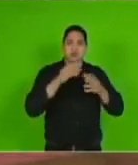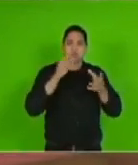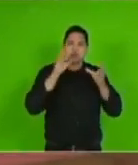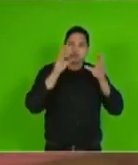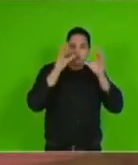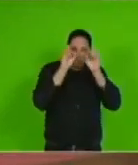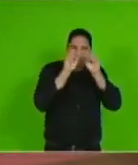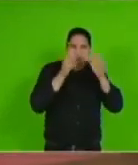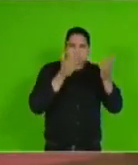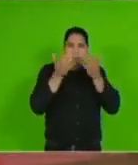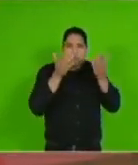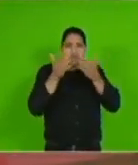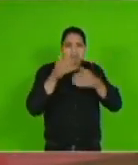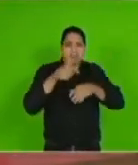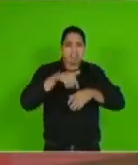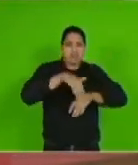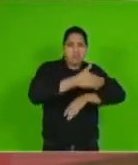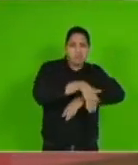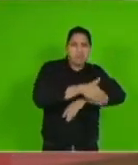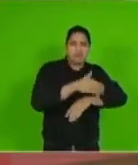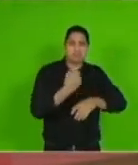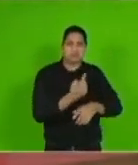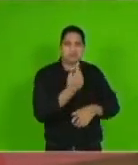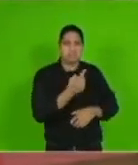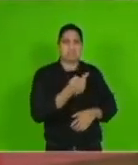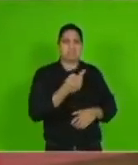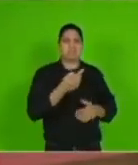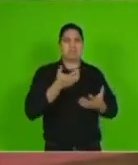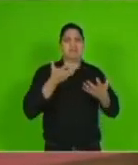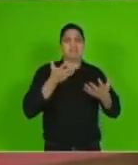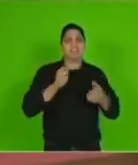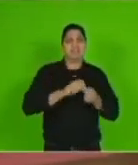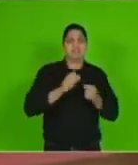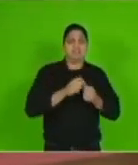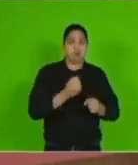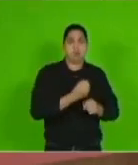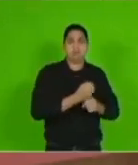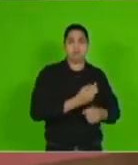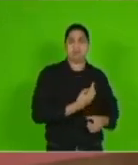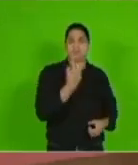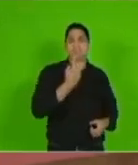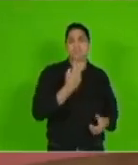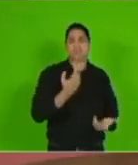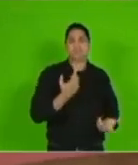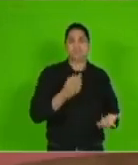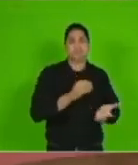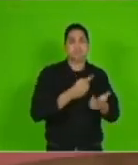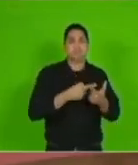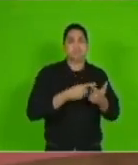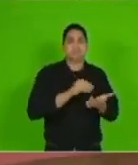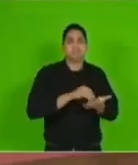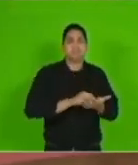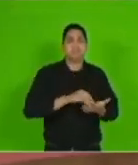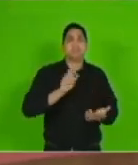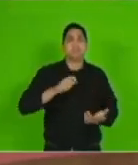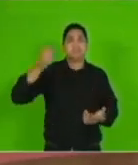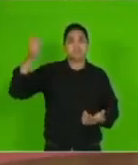When we find someone who's not in the presence, they're in the dark. They're in a corner,